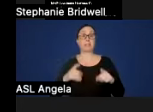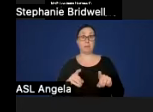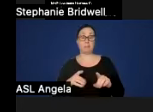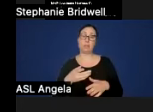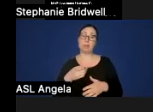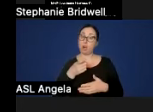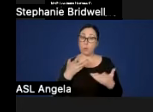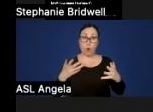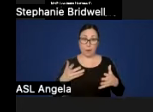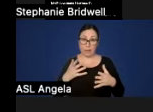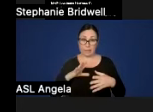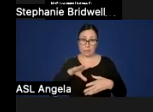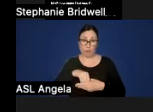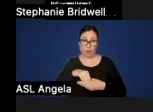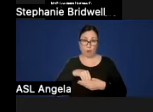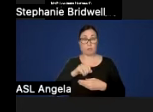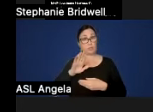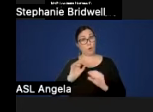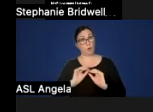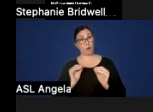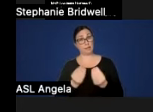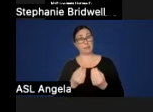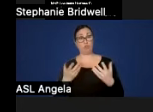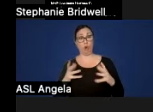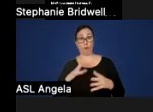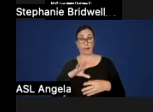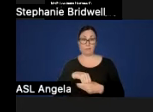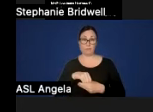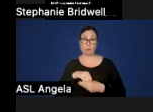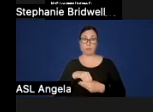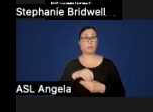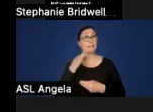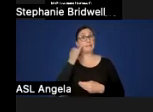it, or is your organization a part of it? And if not,